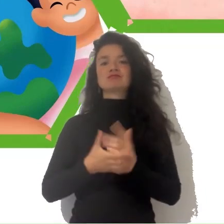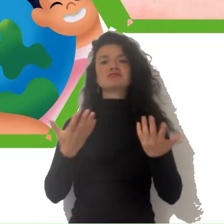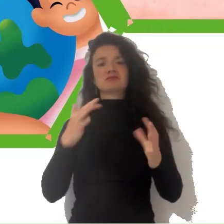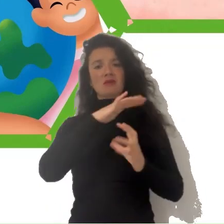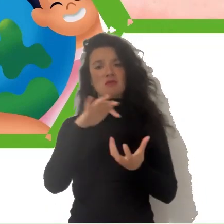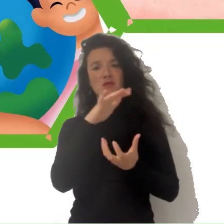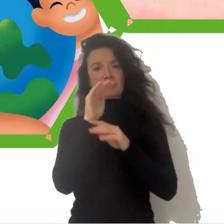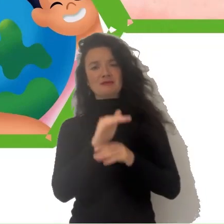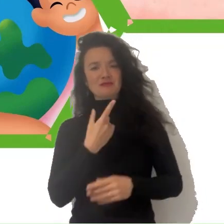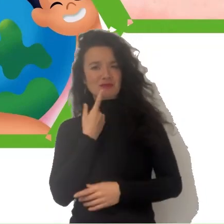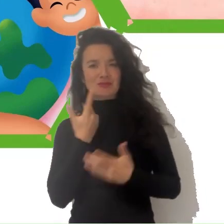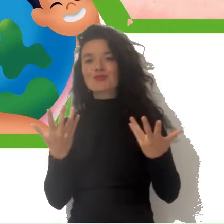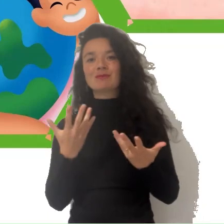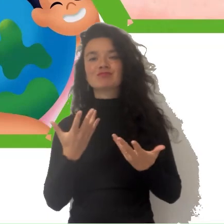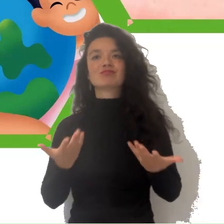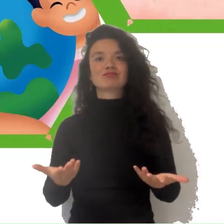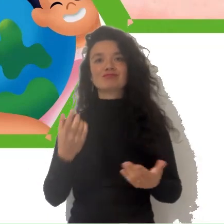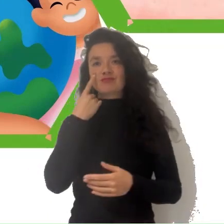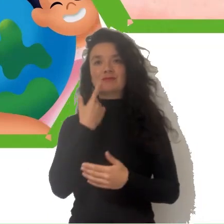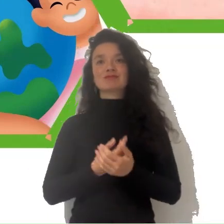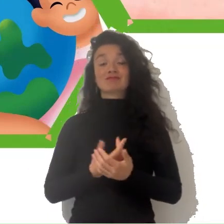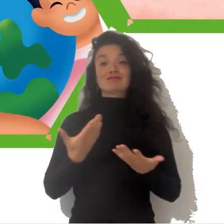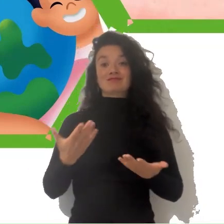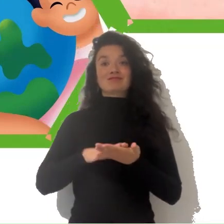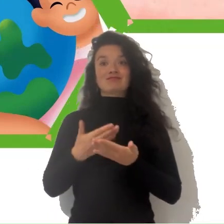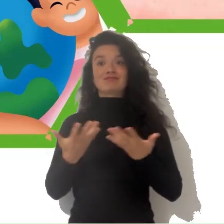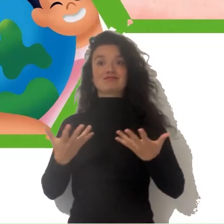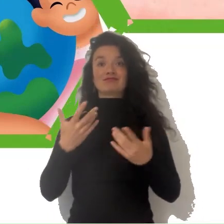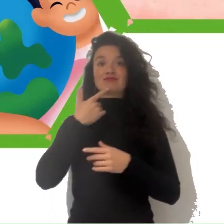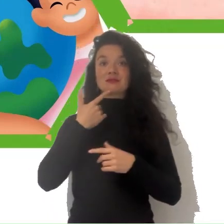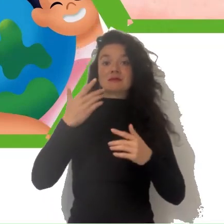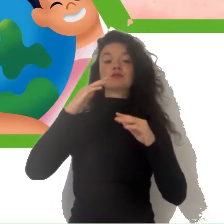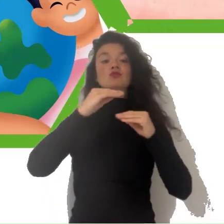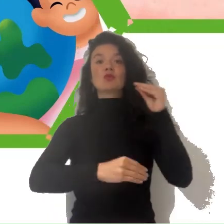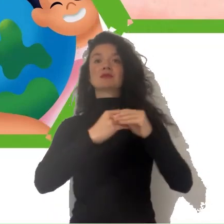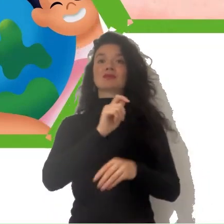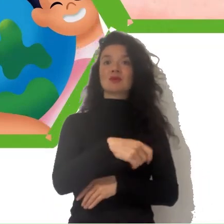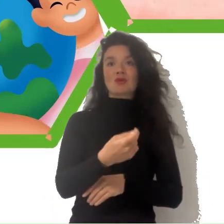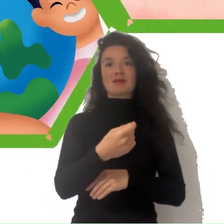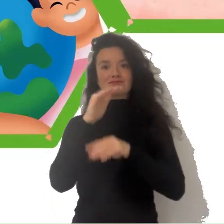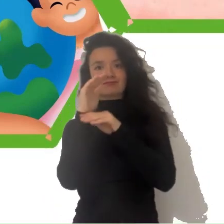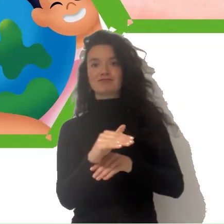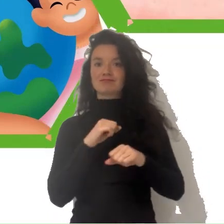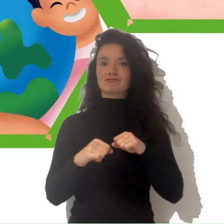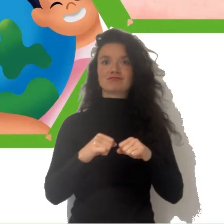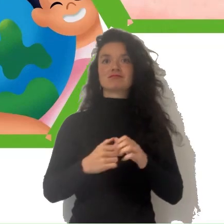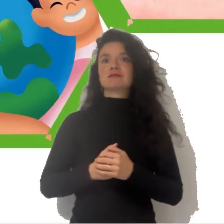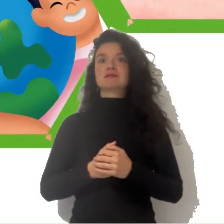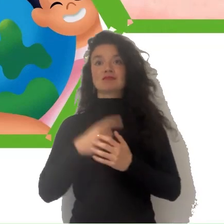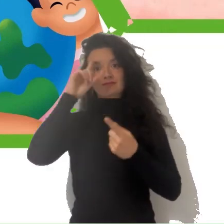maintain biodiversity and ecosystems in general. It includes reduce air, water, and soil